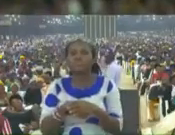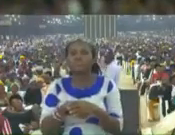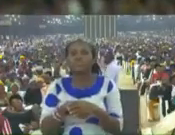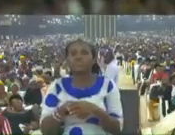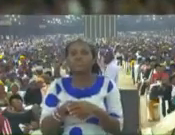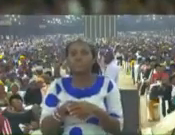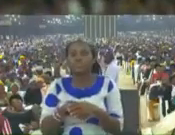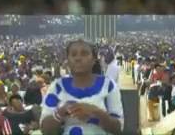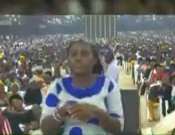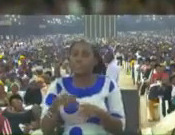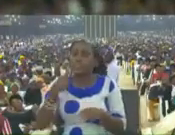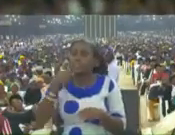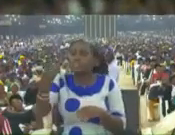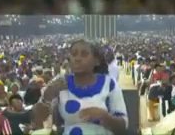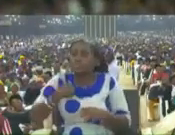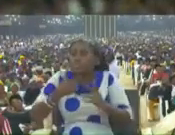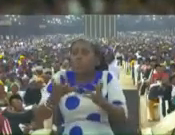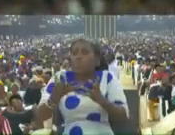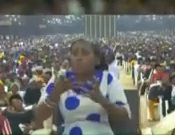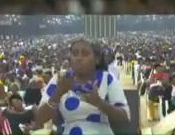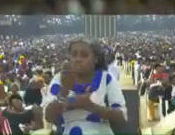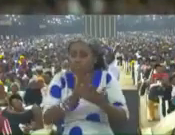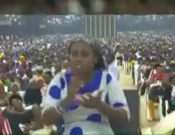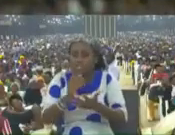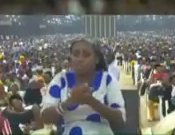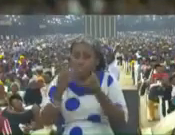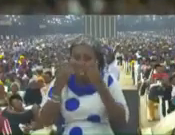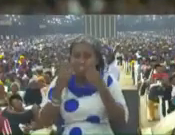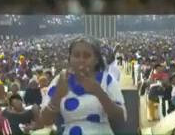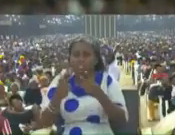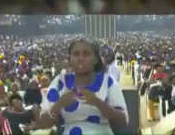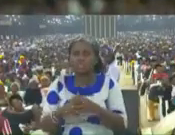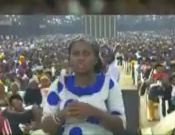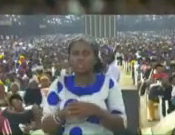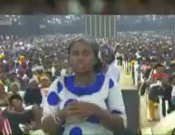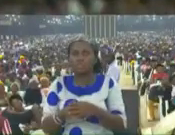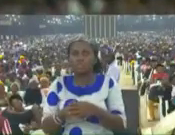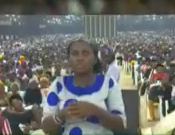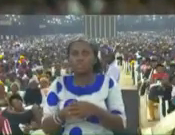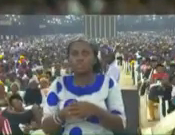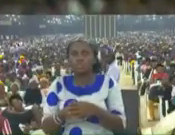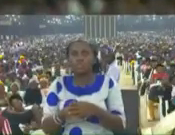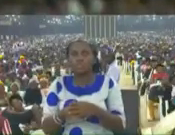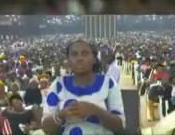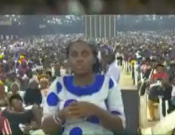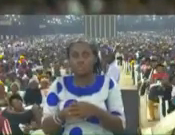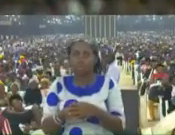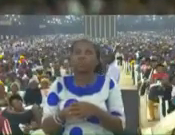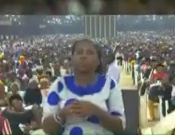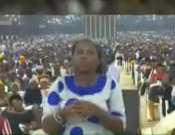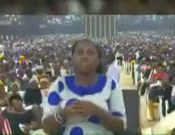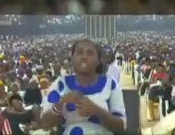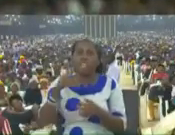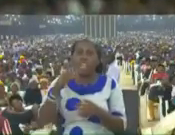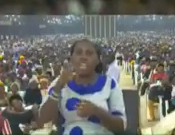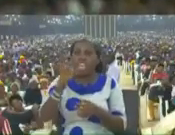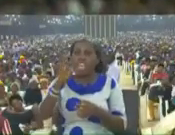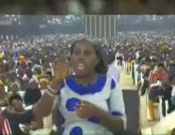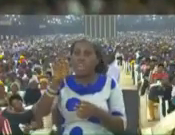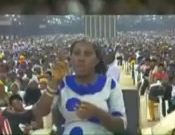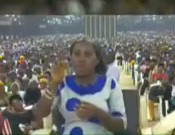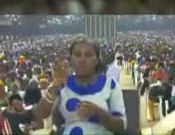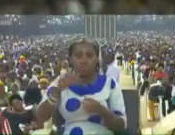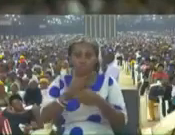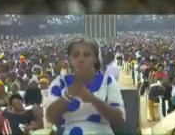We want a God that we can see. So Aaron made them a calf of gold.